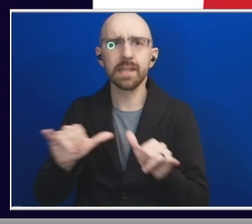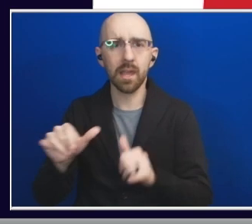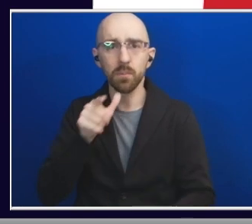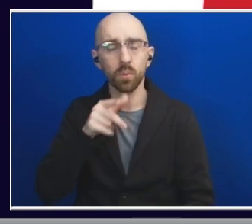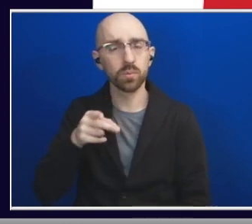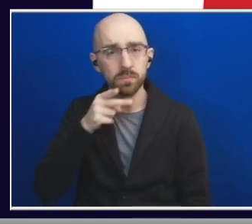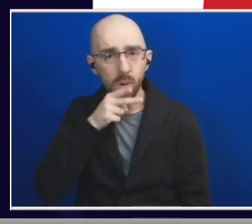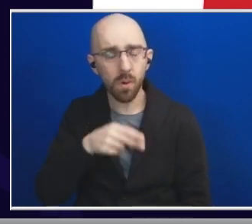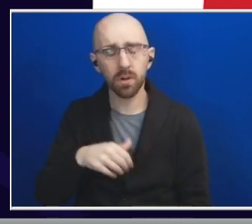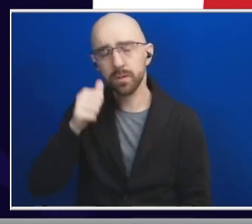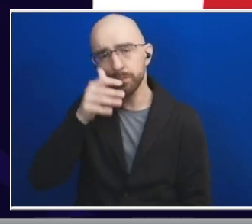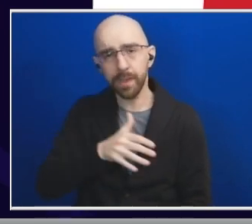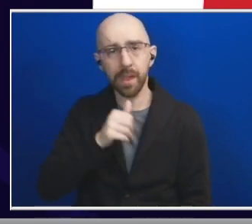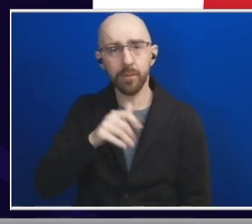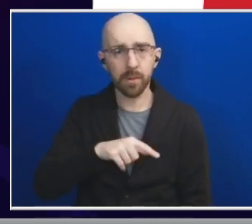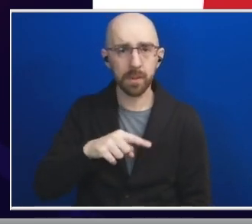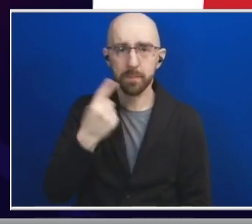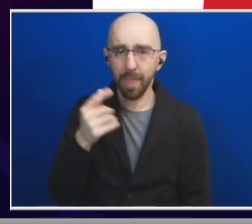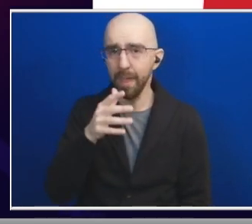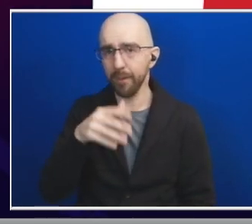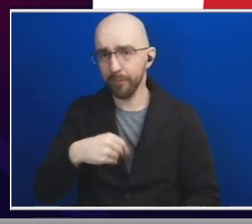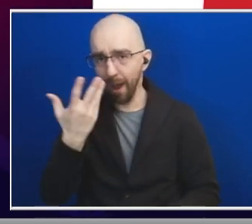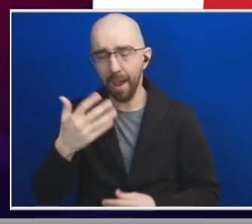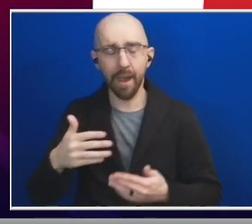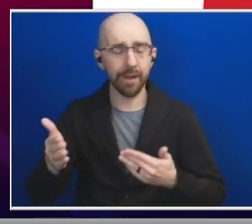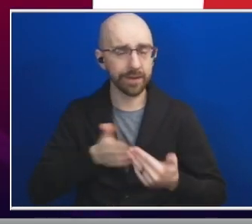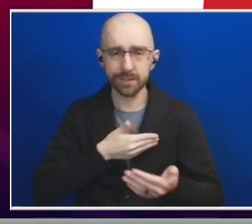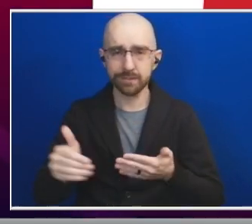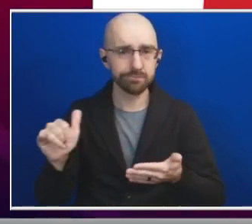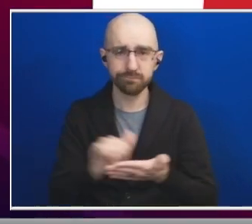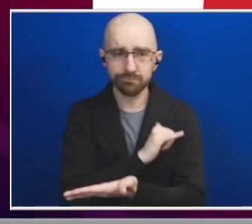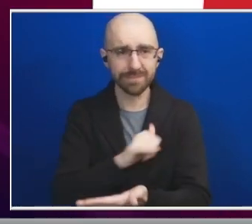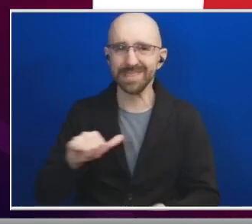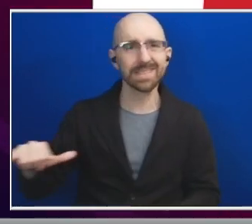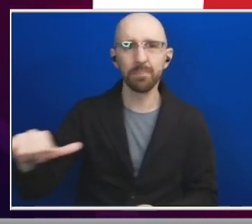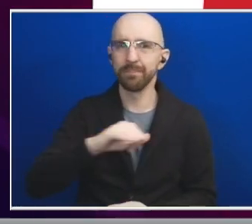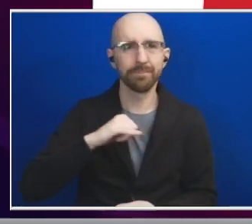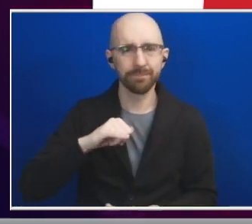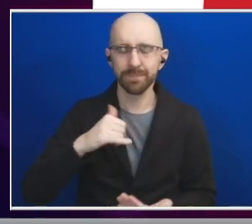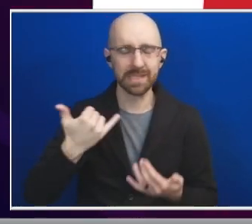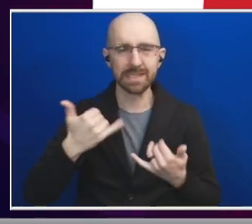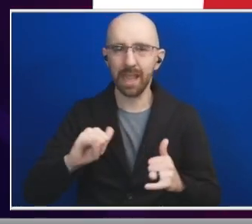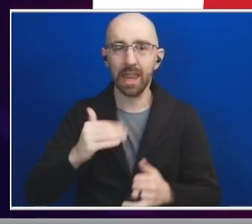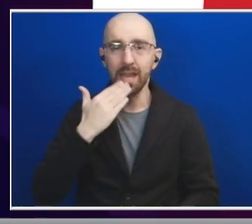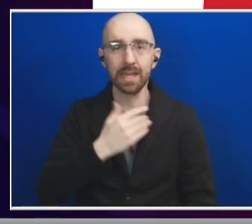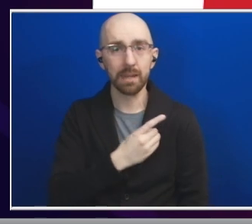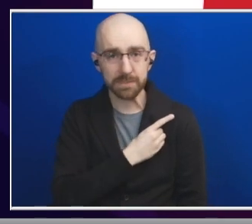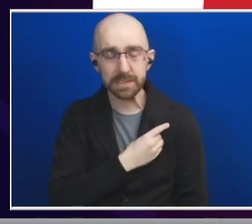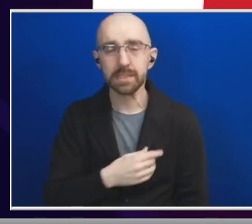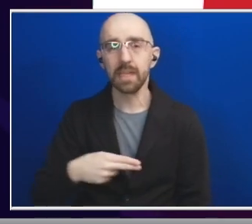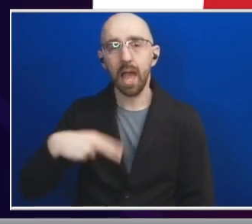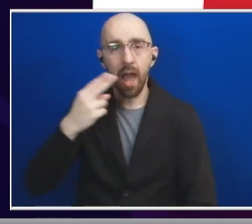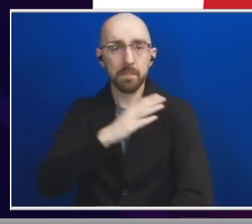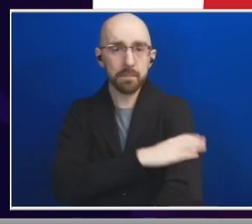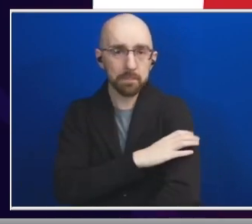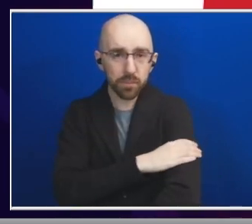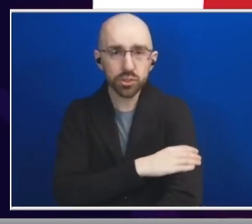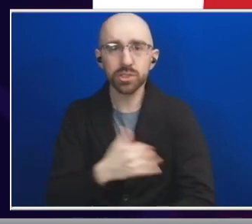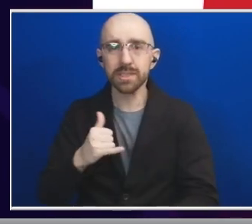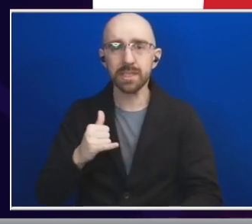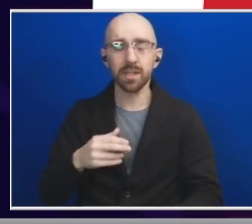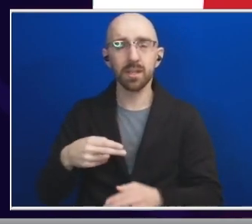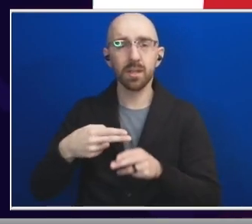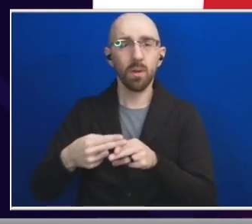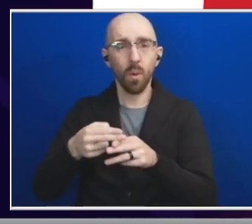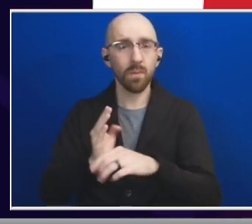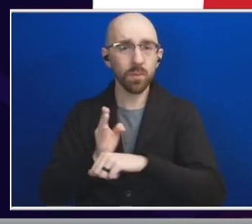black, white, whatever ethnic background you have, it's still diabetes, it's still high blood pressure, it's still obesity. So the risk factors